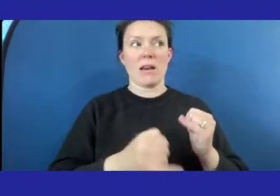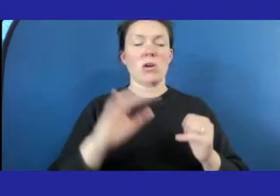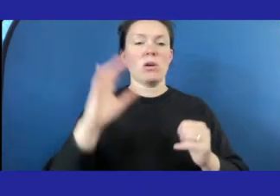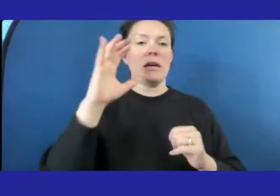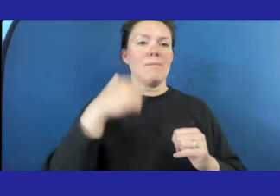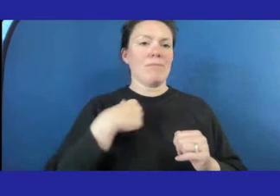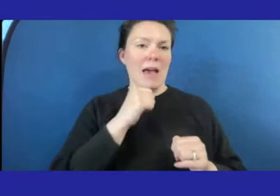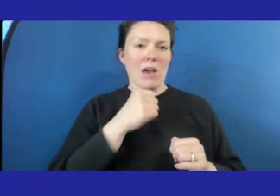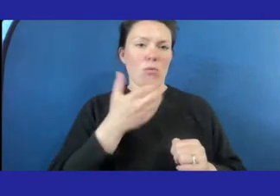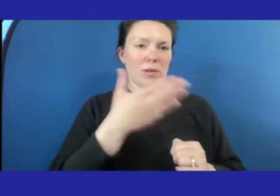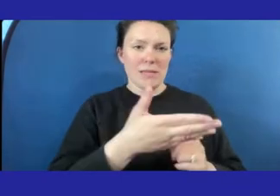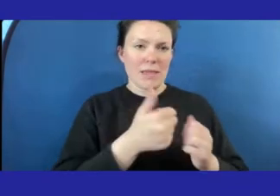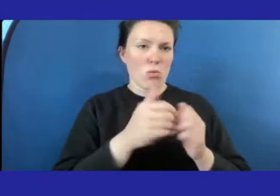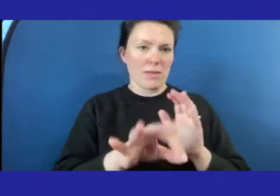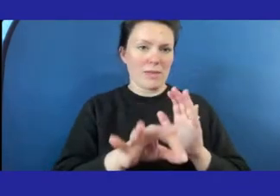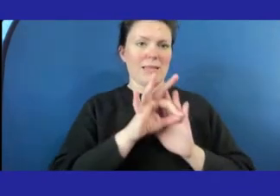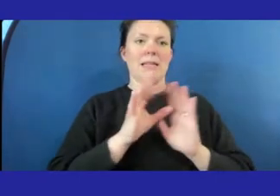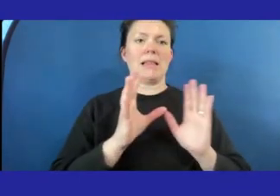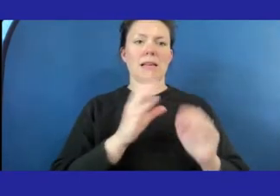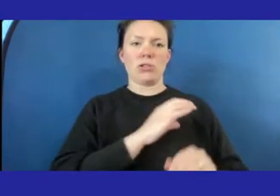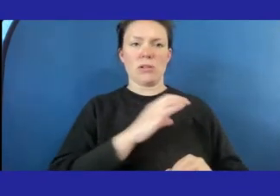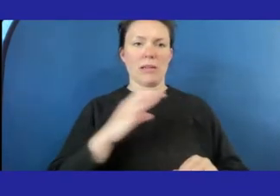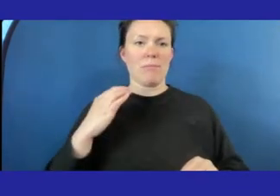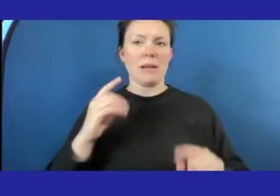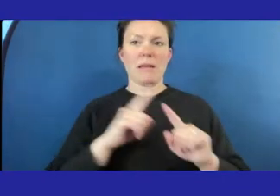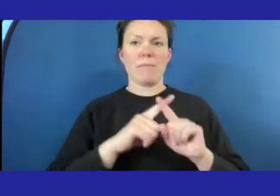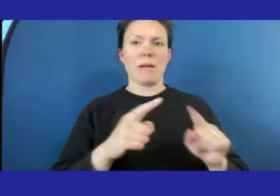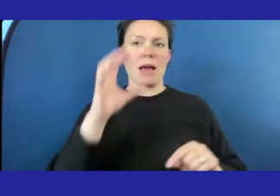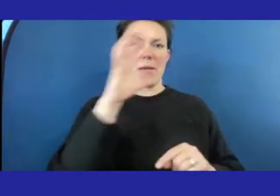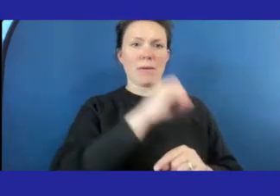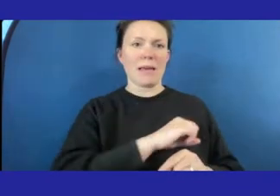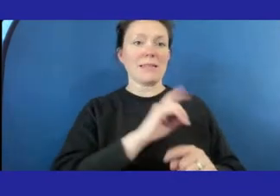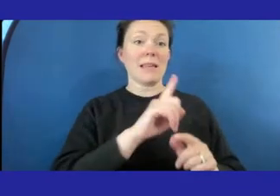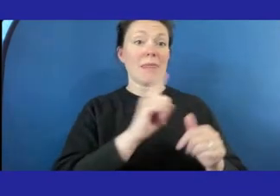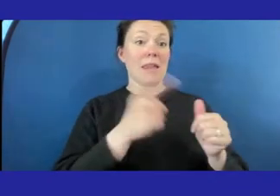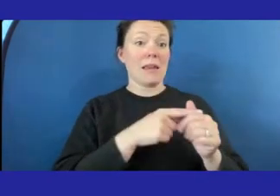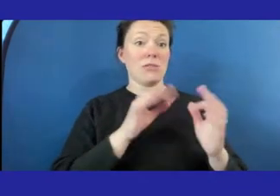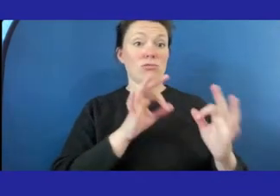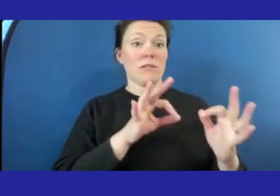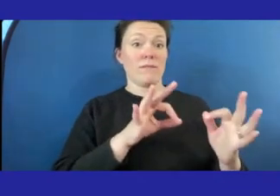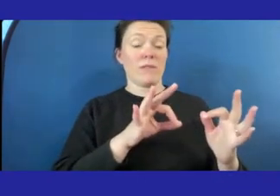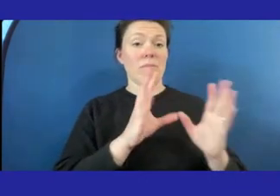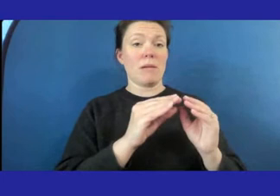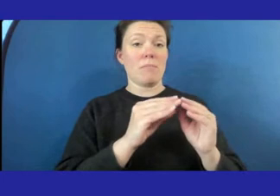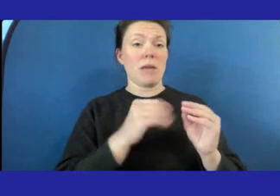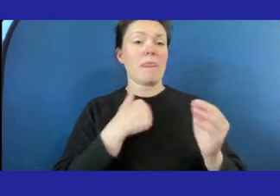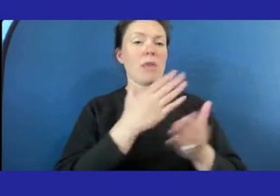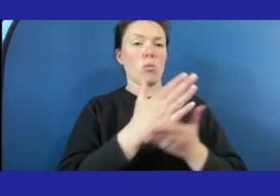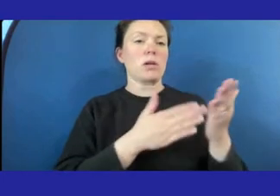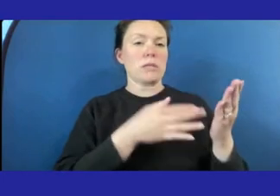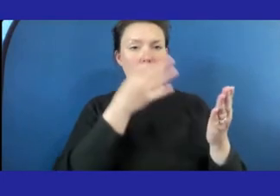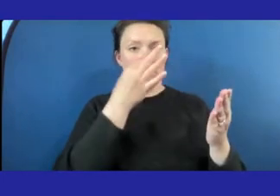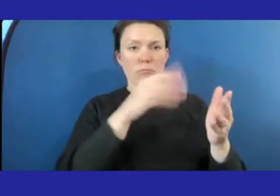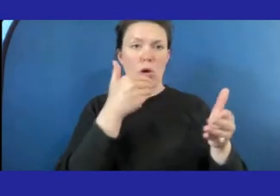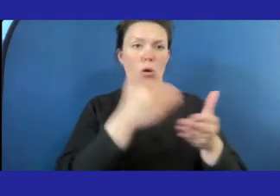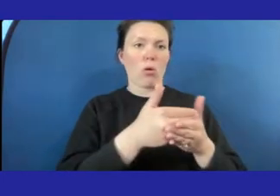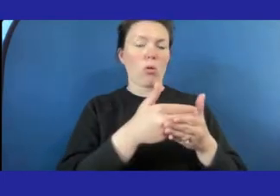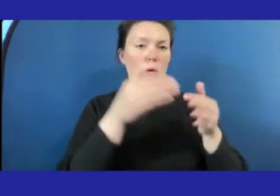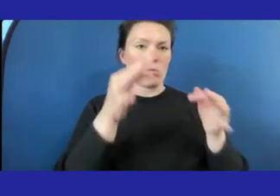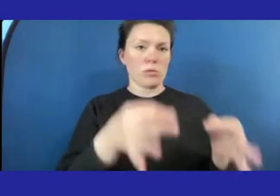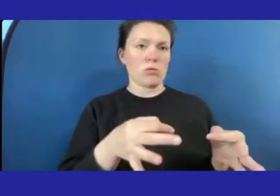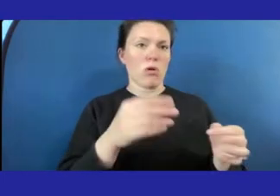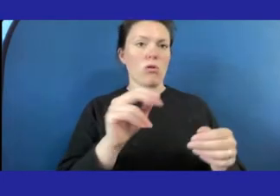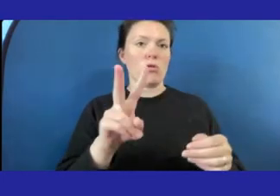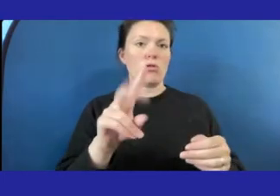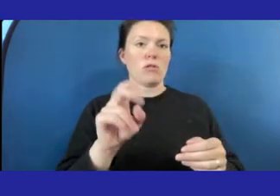was not on the selection committee, I'm guessing that the initial feedback, there were a couple of close calls in terms of vendors,